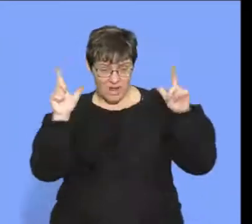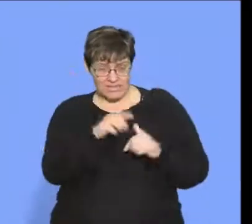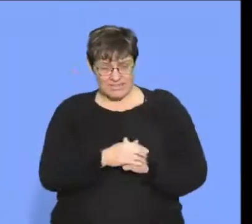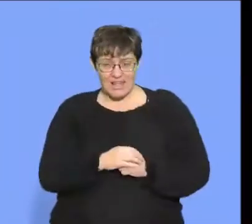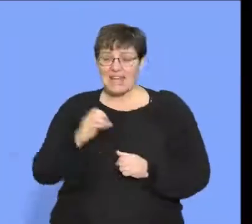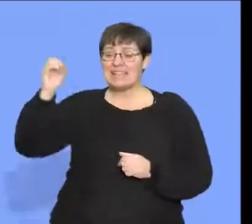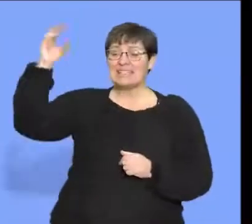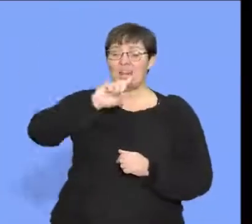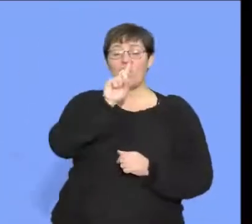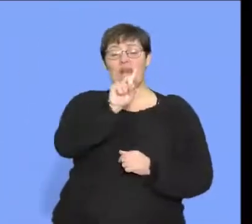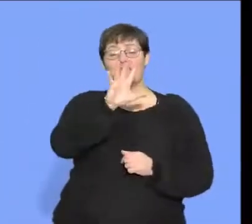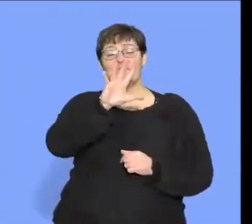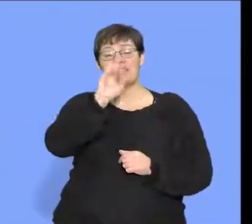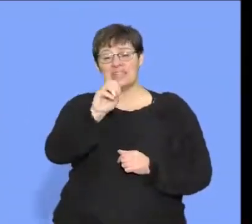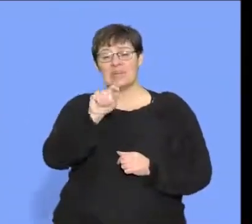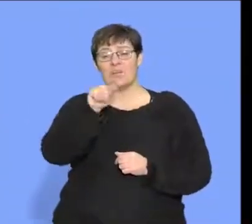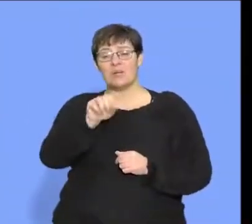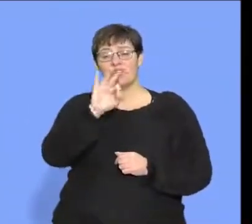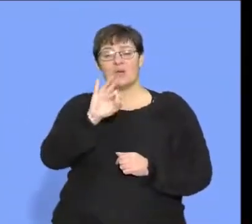might surprise you. The sun is